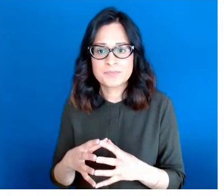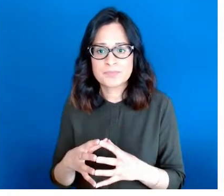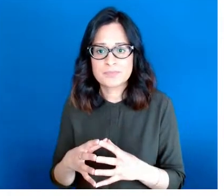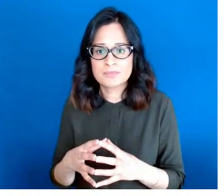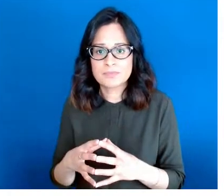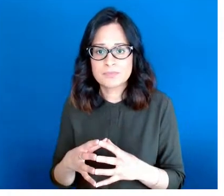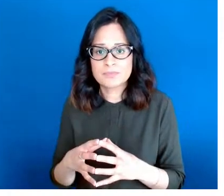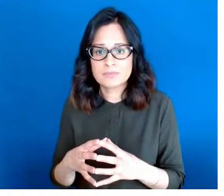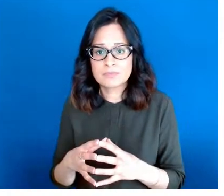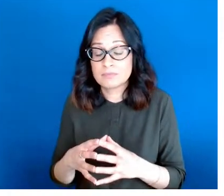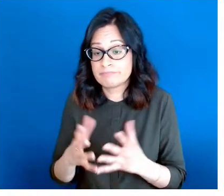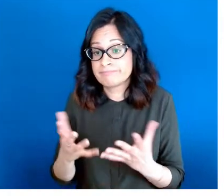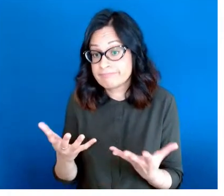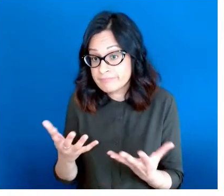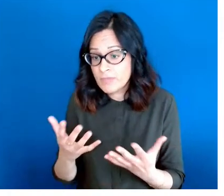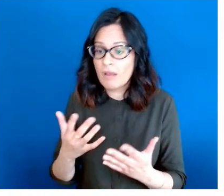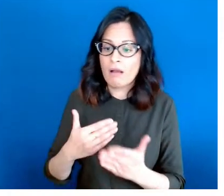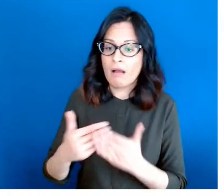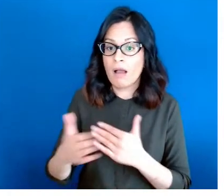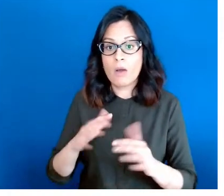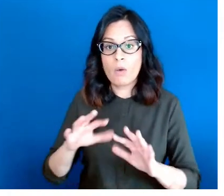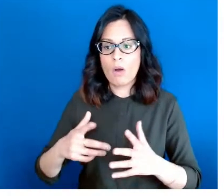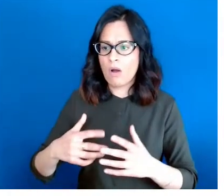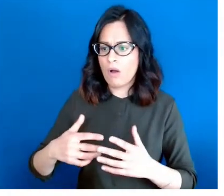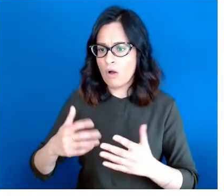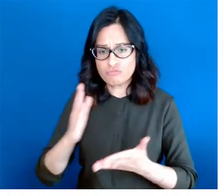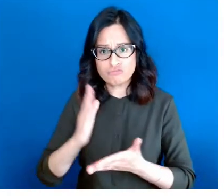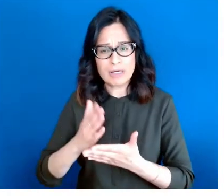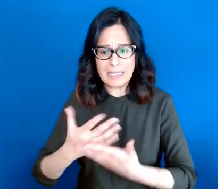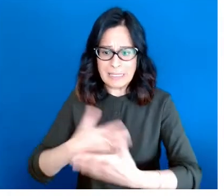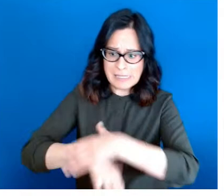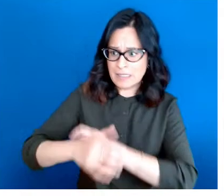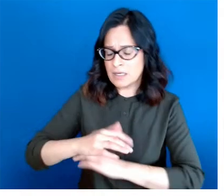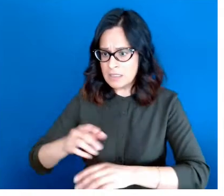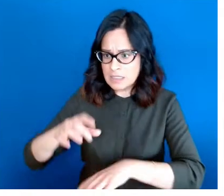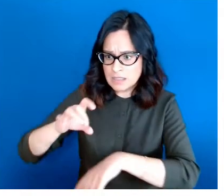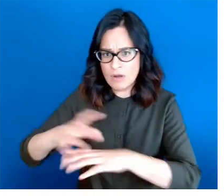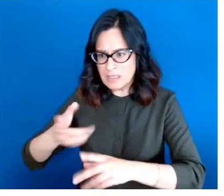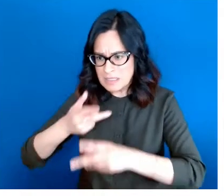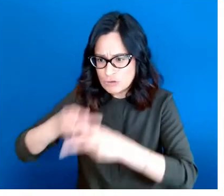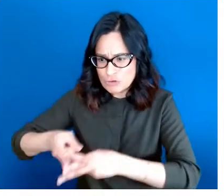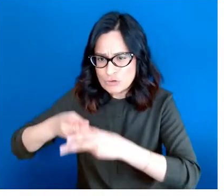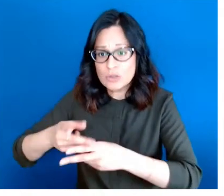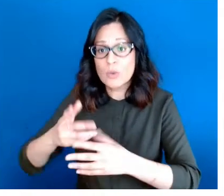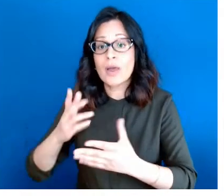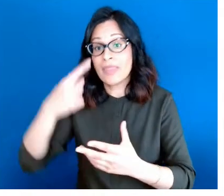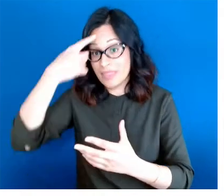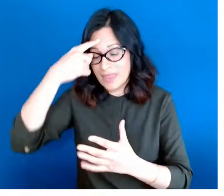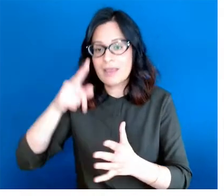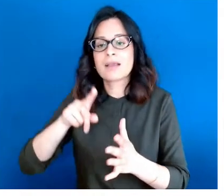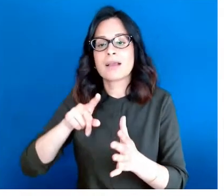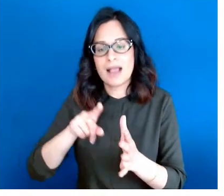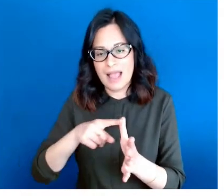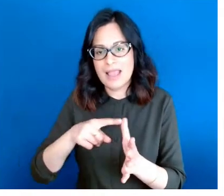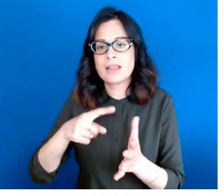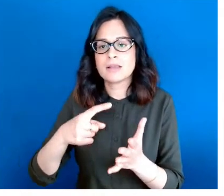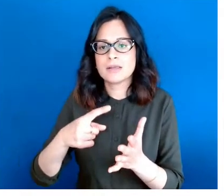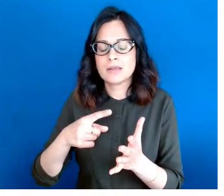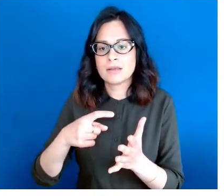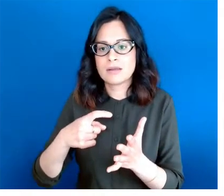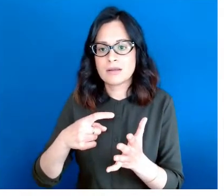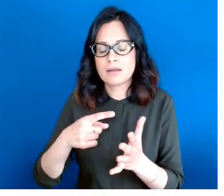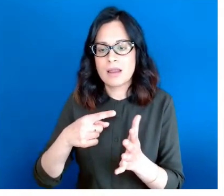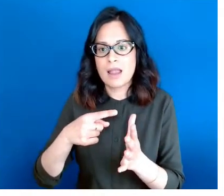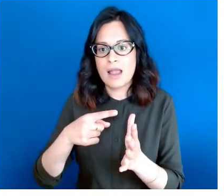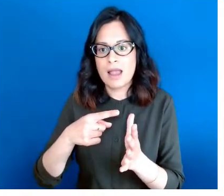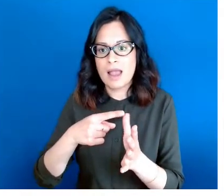despite optimized medical treatment, I think it's important to consider allergen immunotherapy, which I guess in most